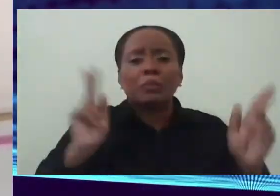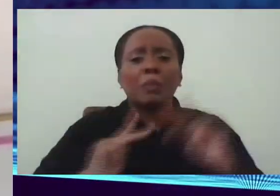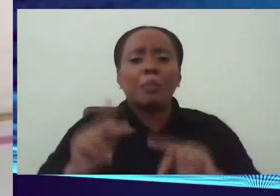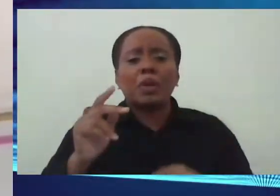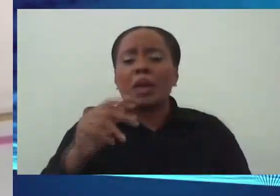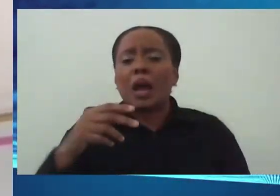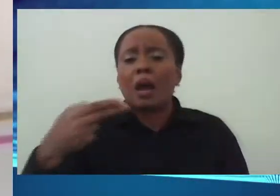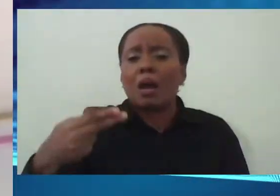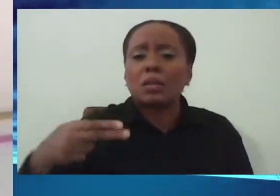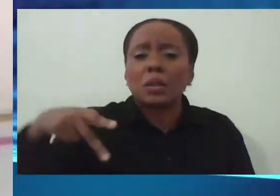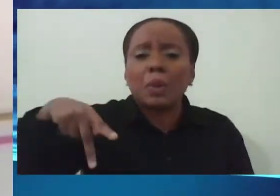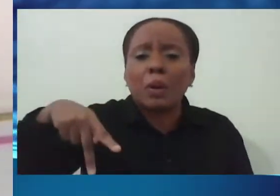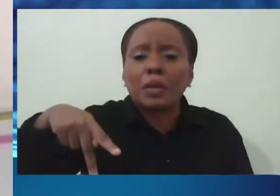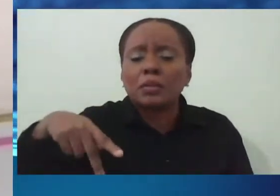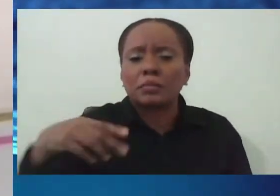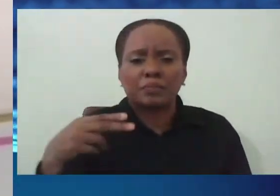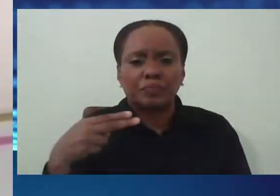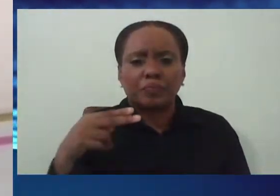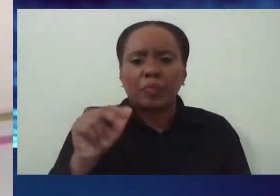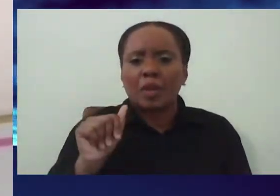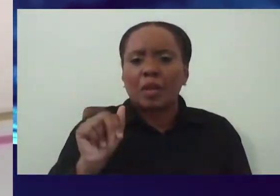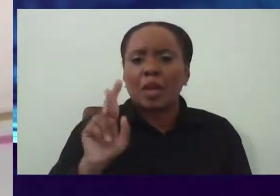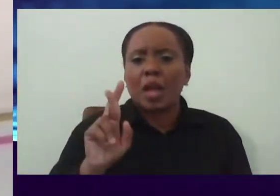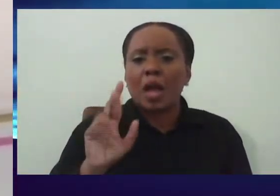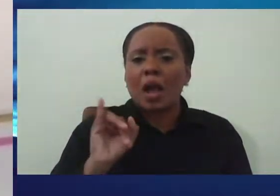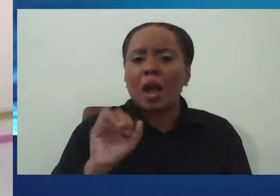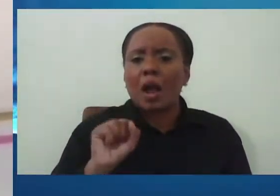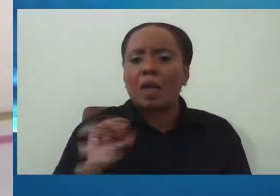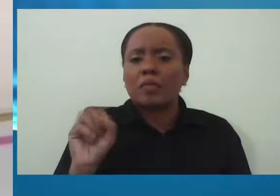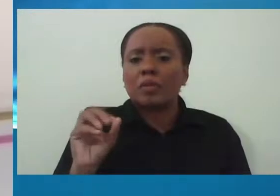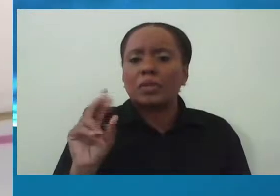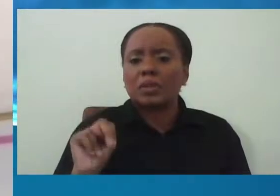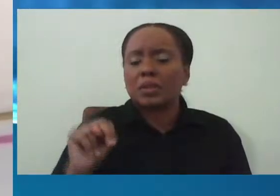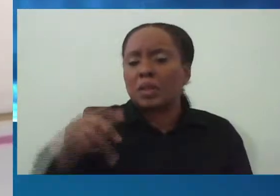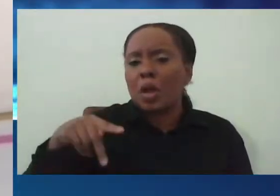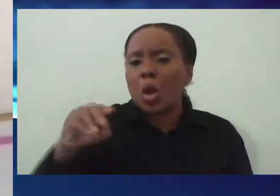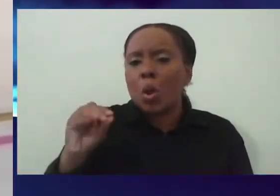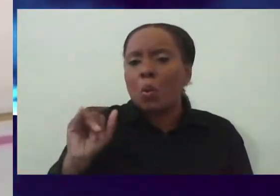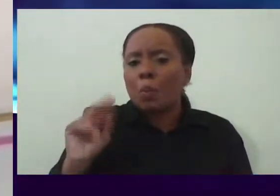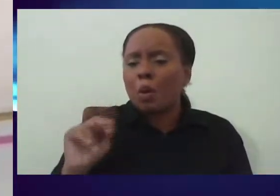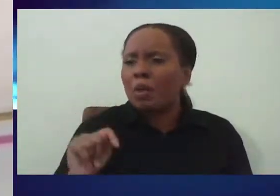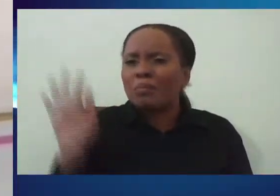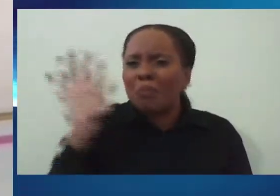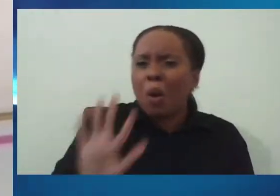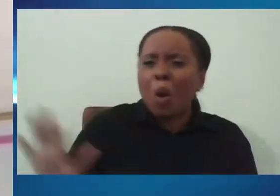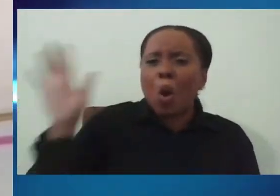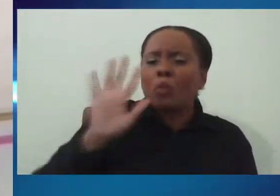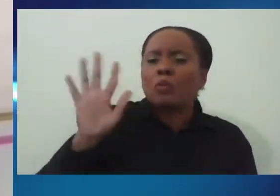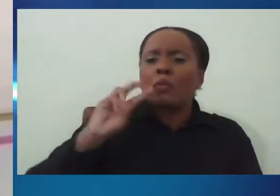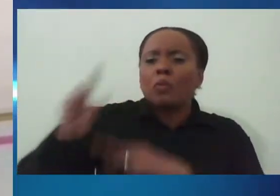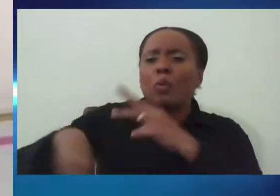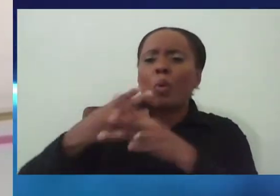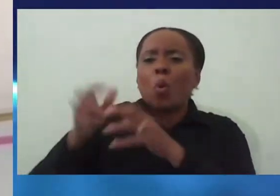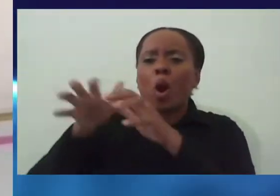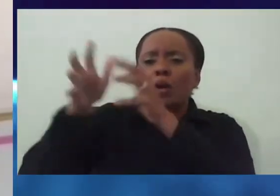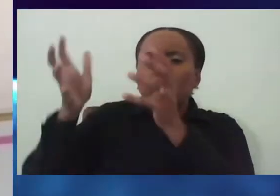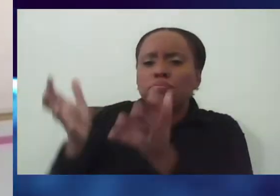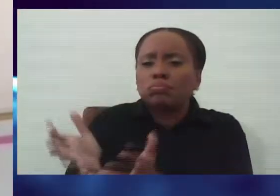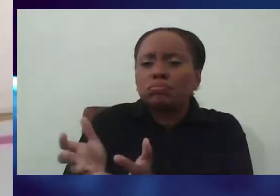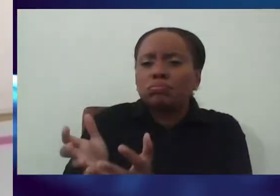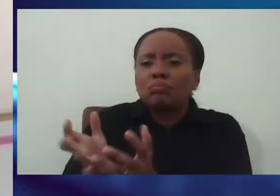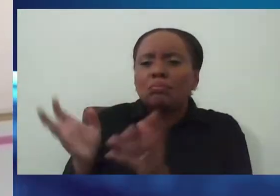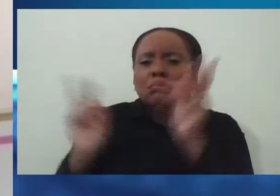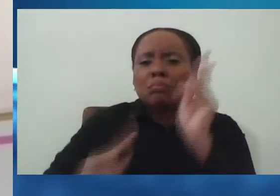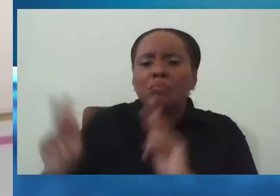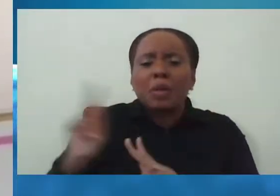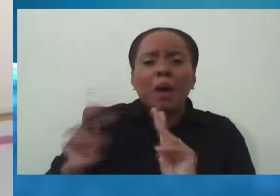the global evidence base would let everyone know that we have to put that kind of argument aside now and accept